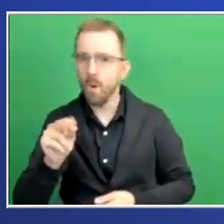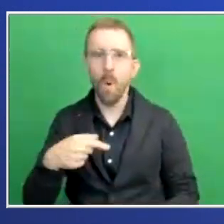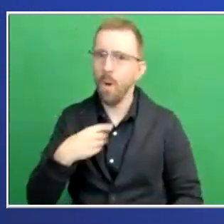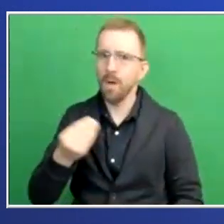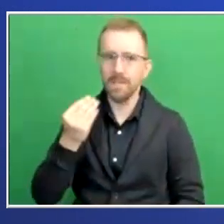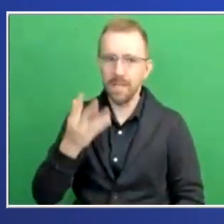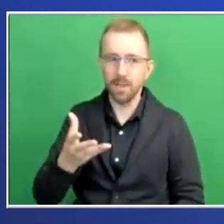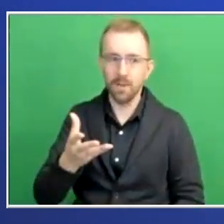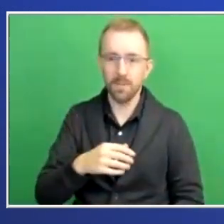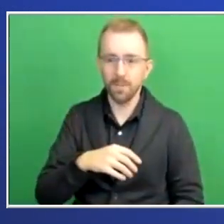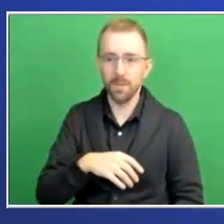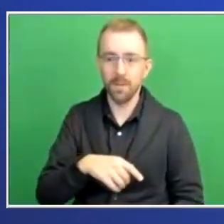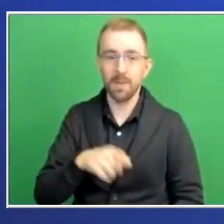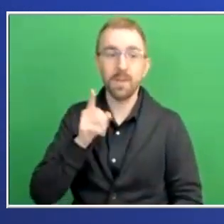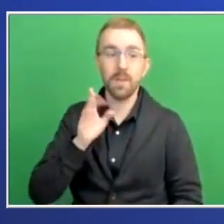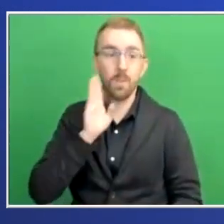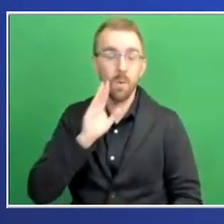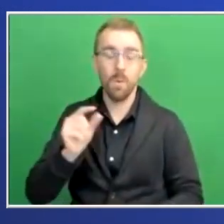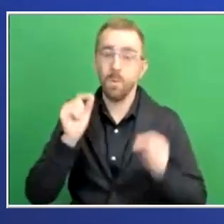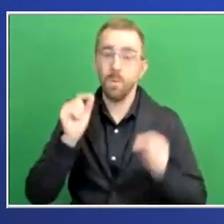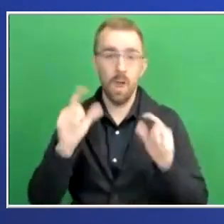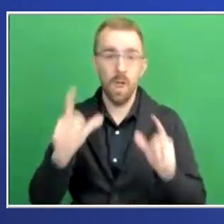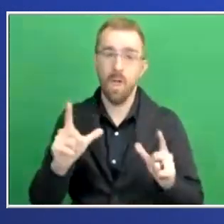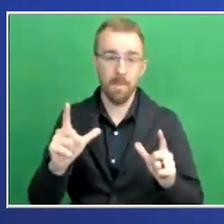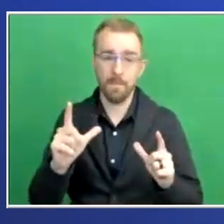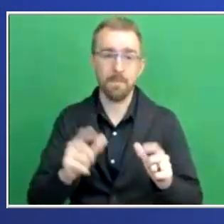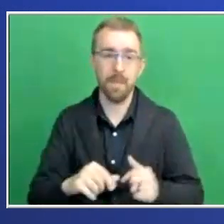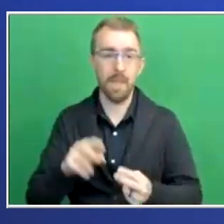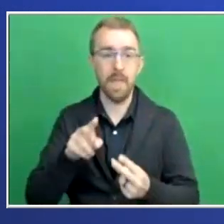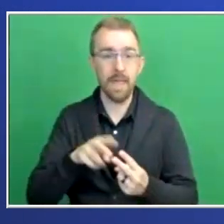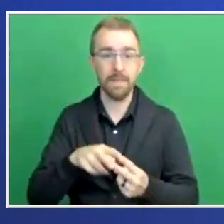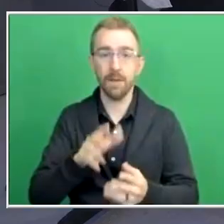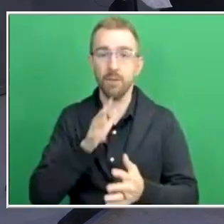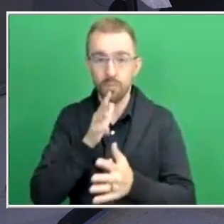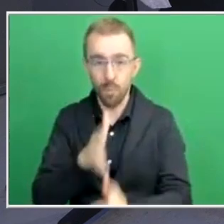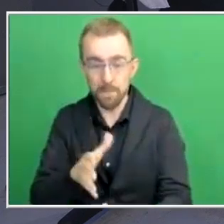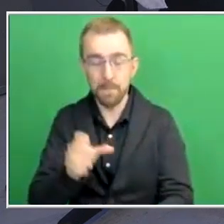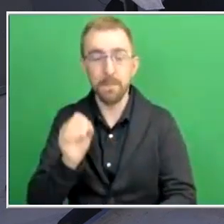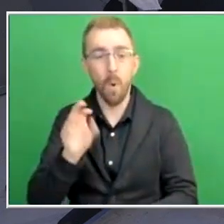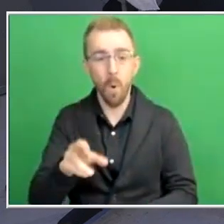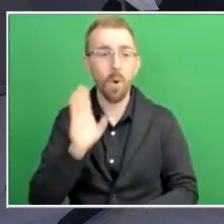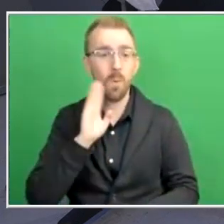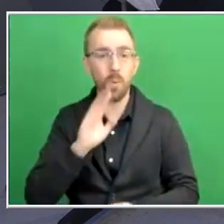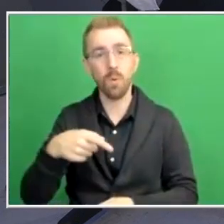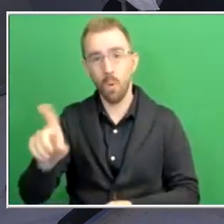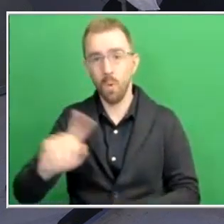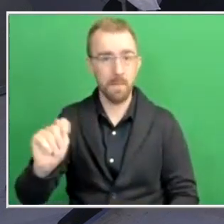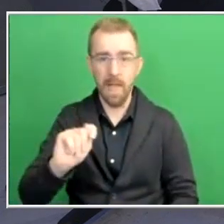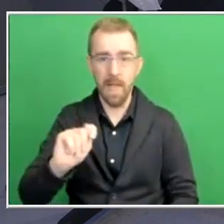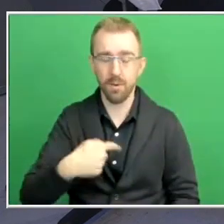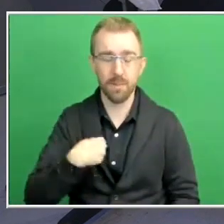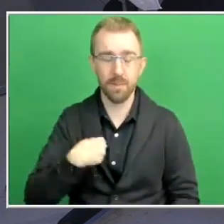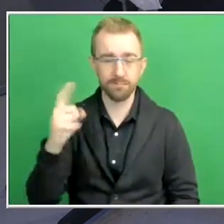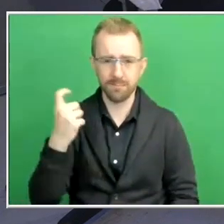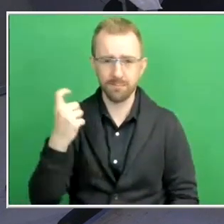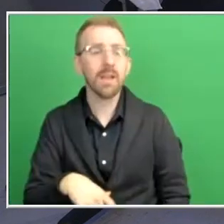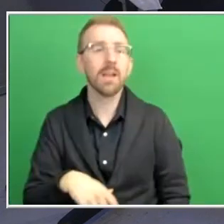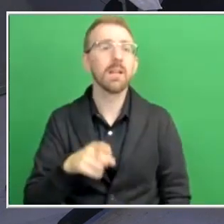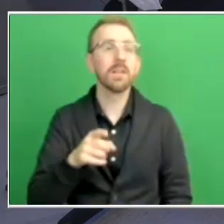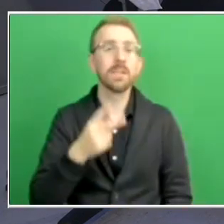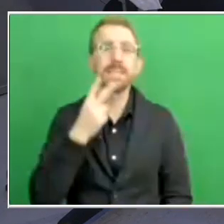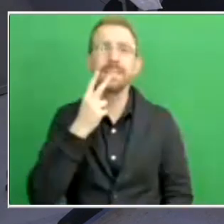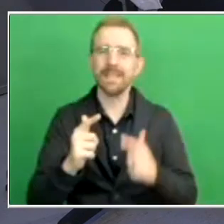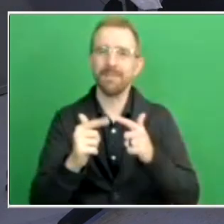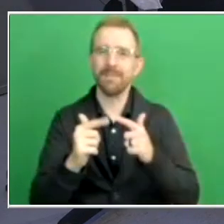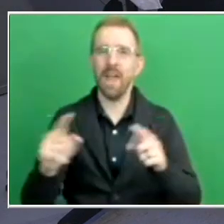up. You will either throw up or you will go to the restroom. You have to go. Why is that? Well, you know, we'll see a variety of